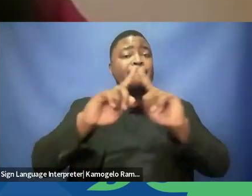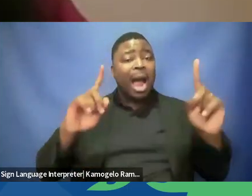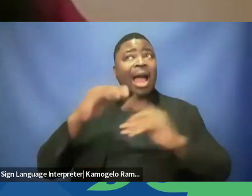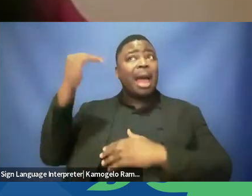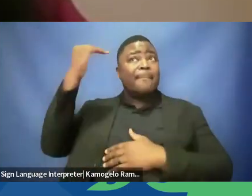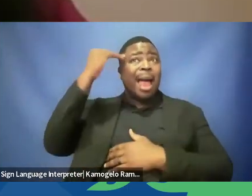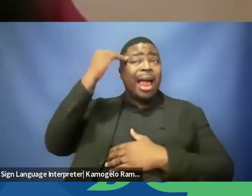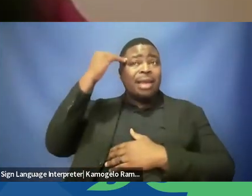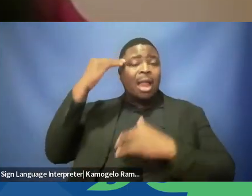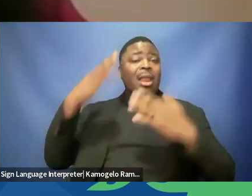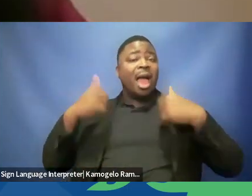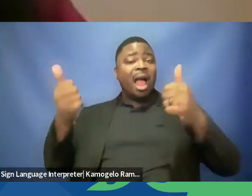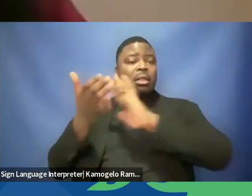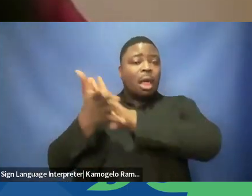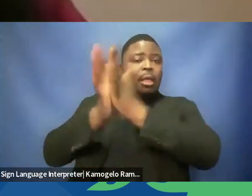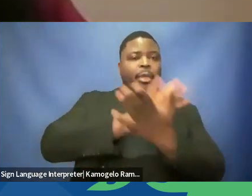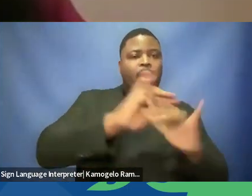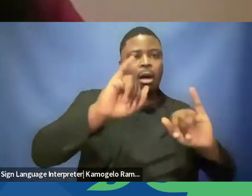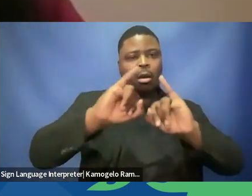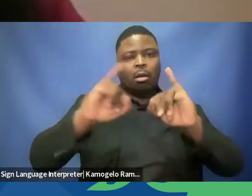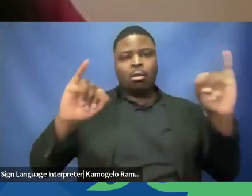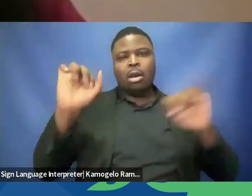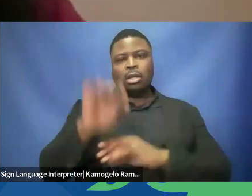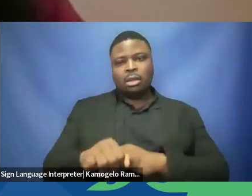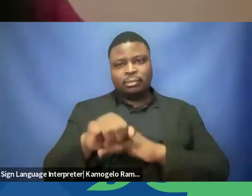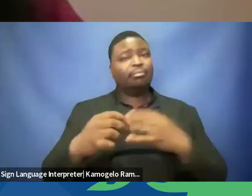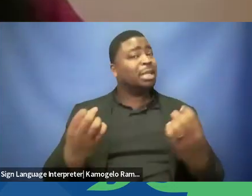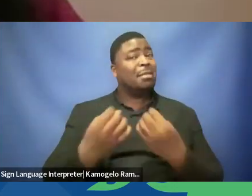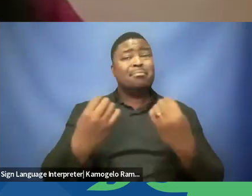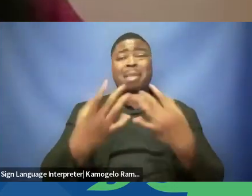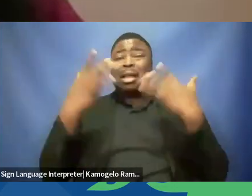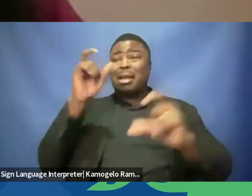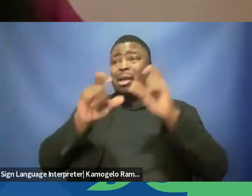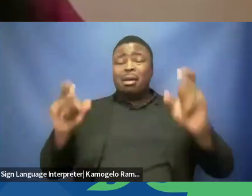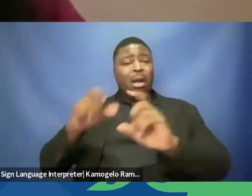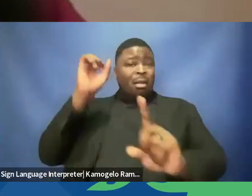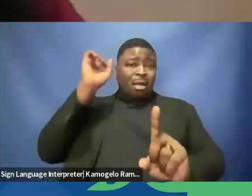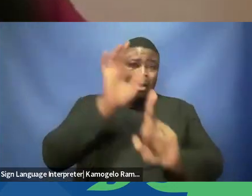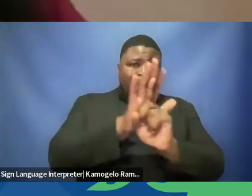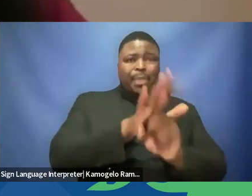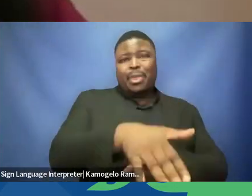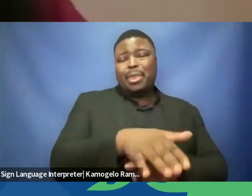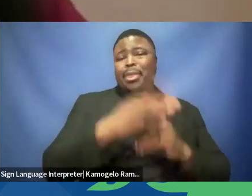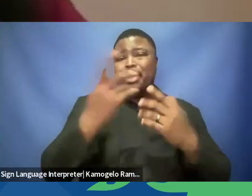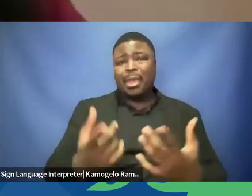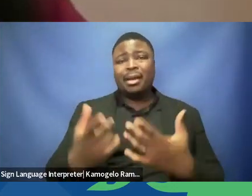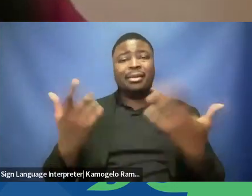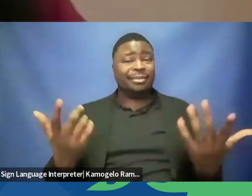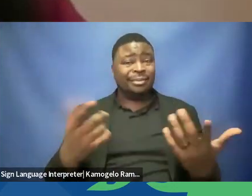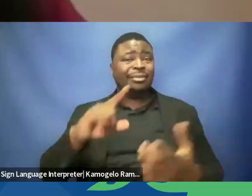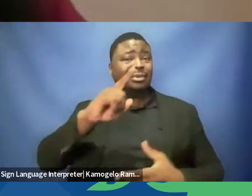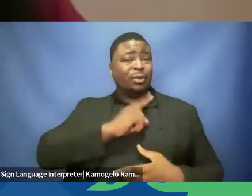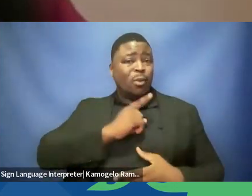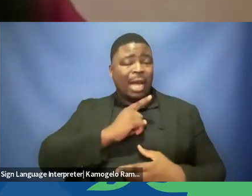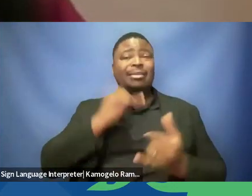will worsen and more groups will be marginalized if harm reduction efforts for chemsex or sexualized drug